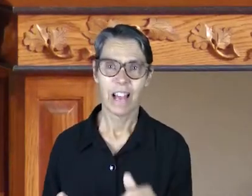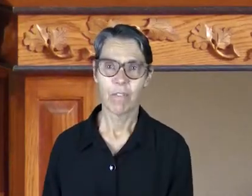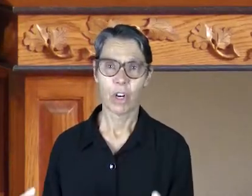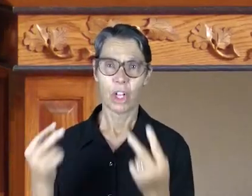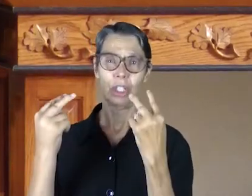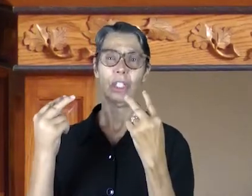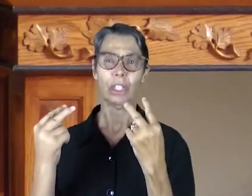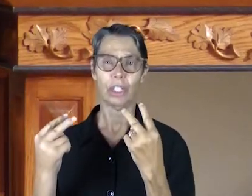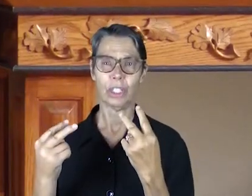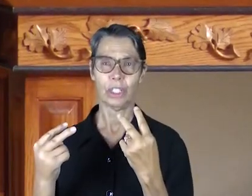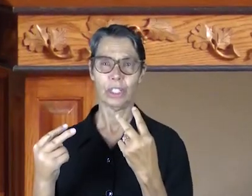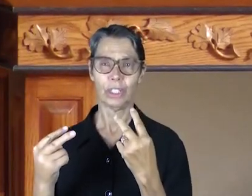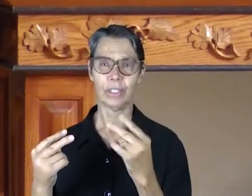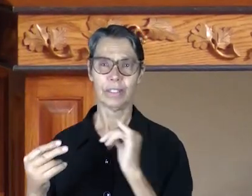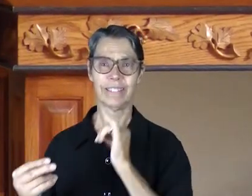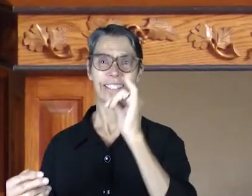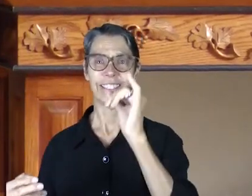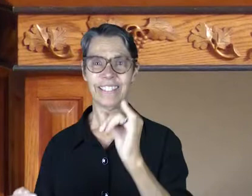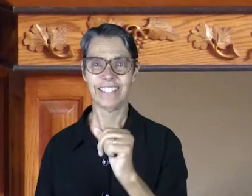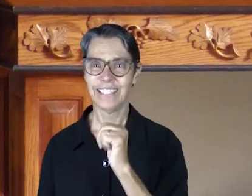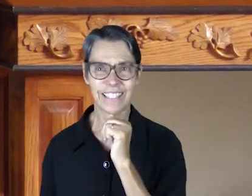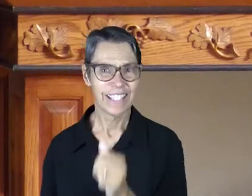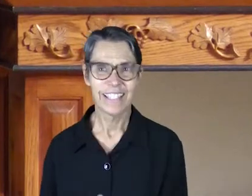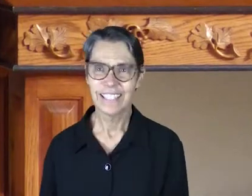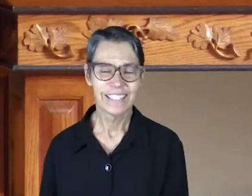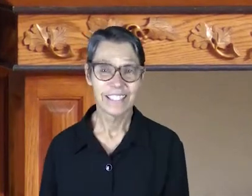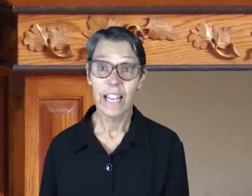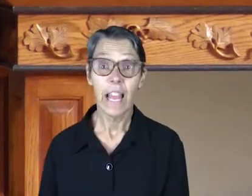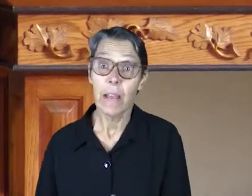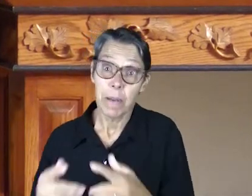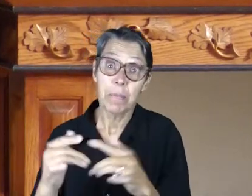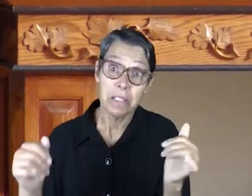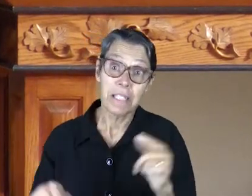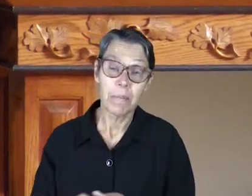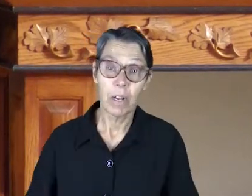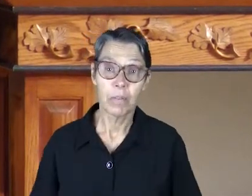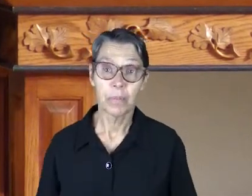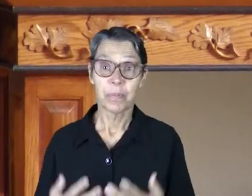and to be lifted up perhaps ourselves.